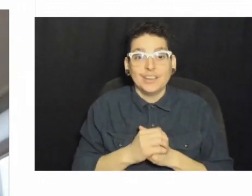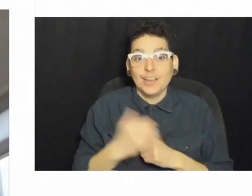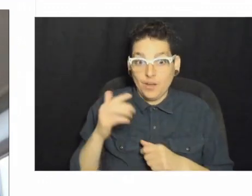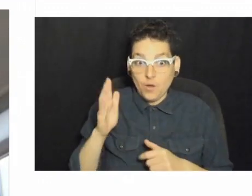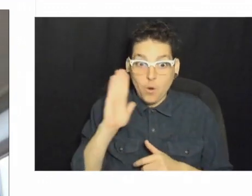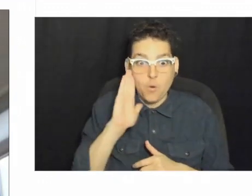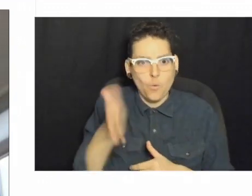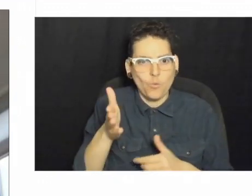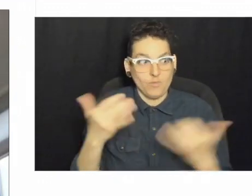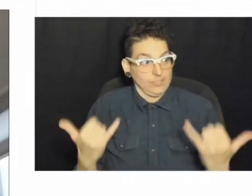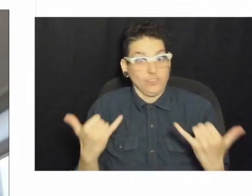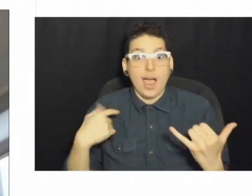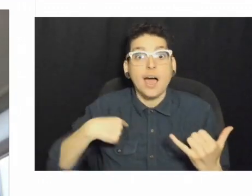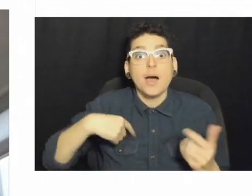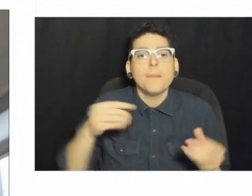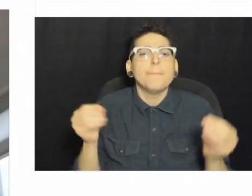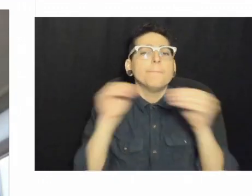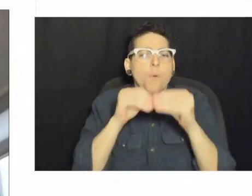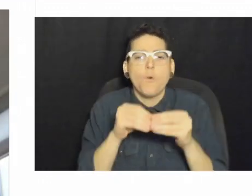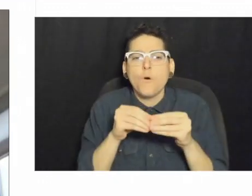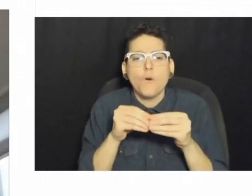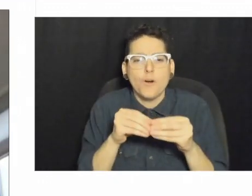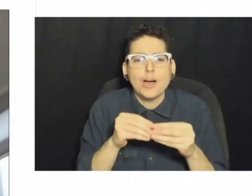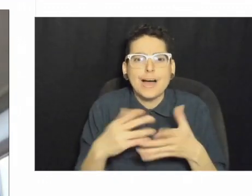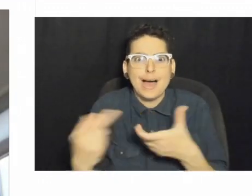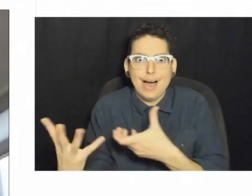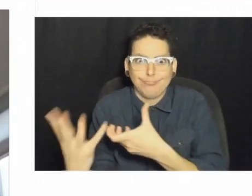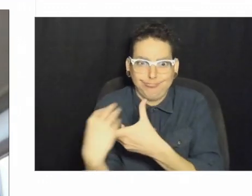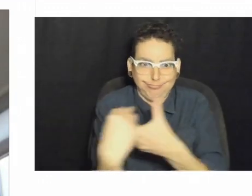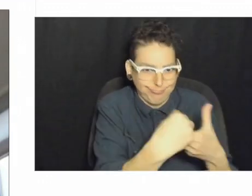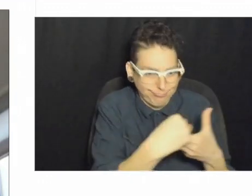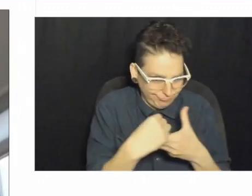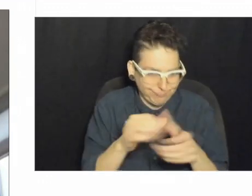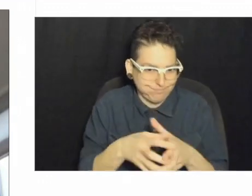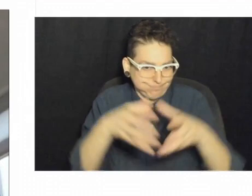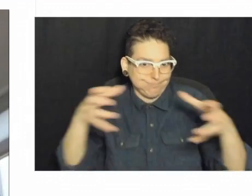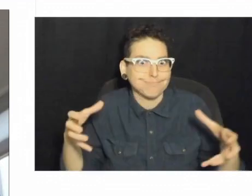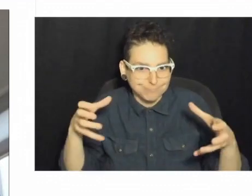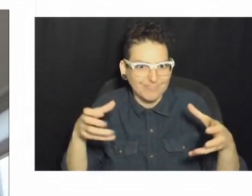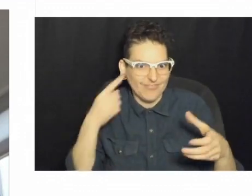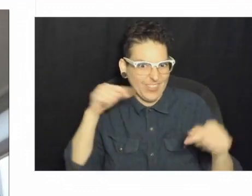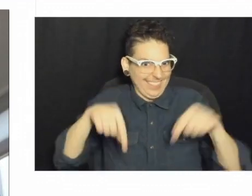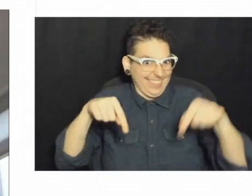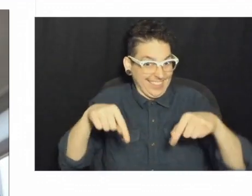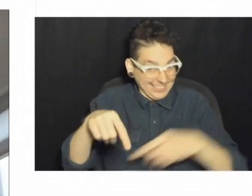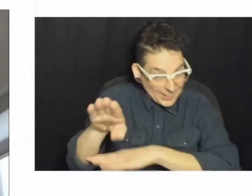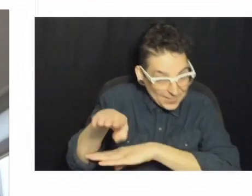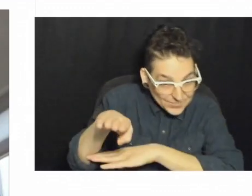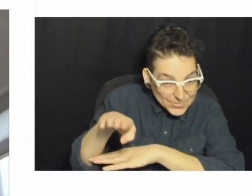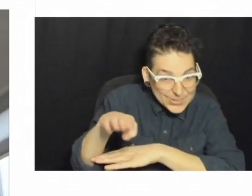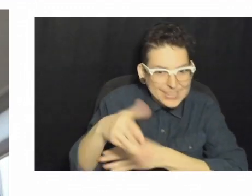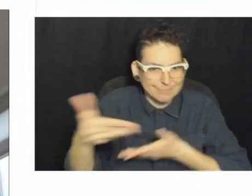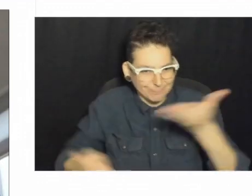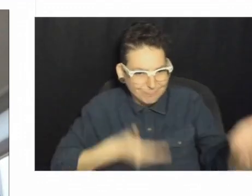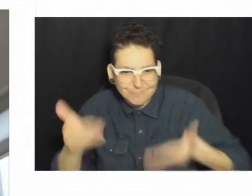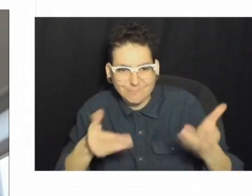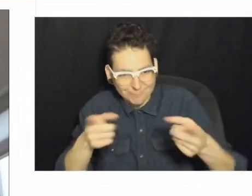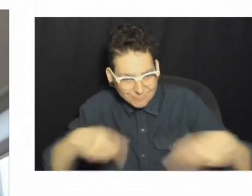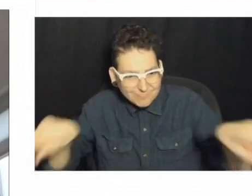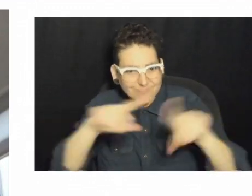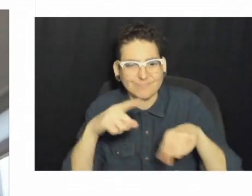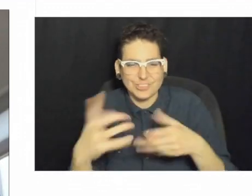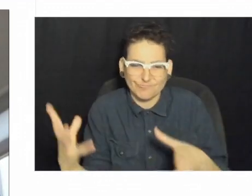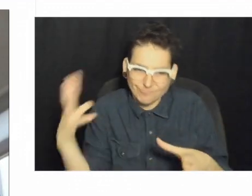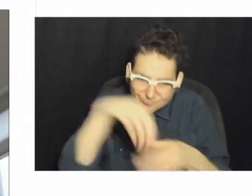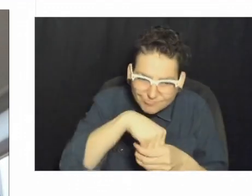this afternoon, really inviting all of you to engage in some content and share your thoughts and